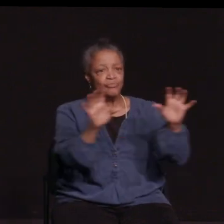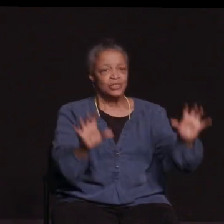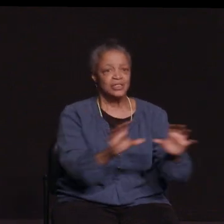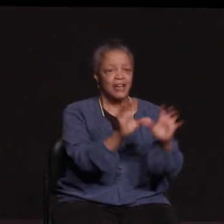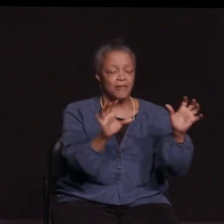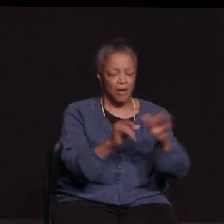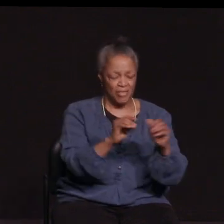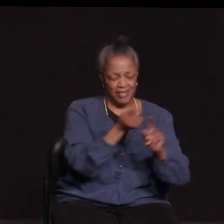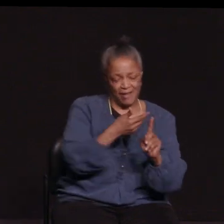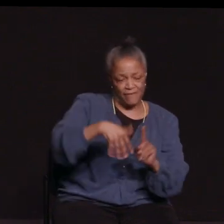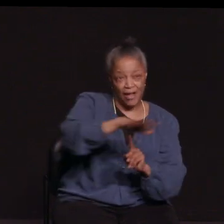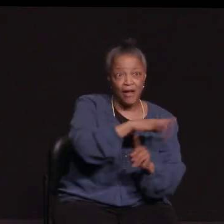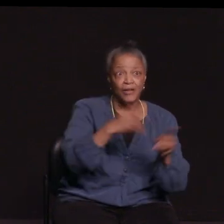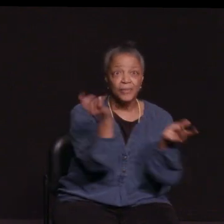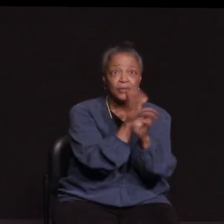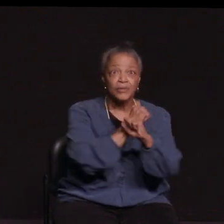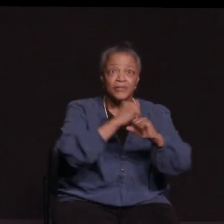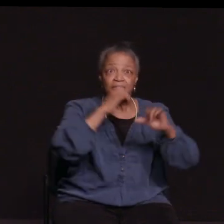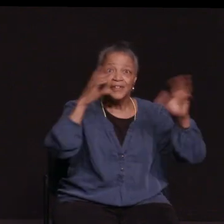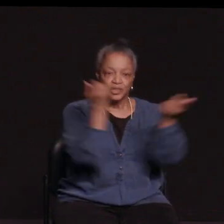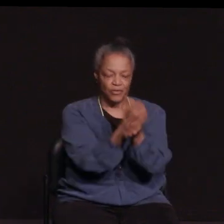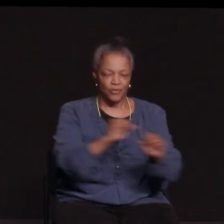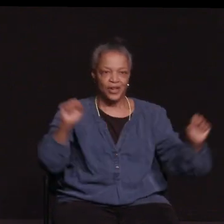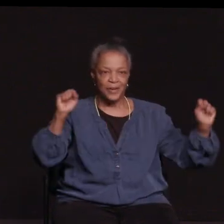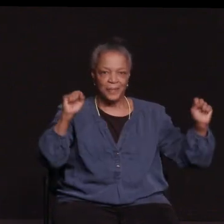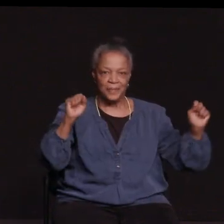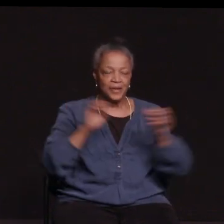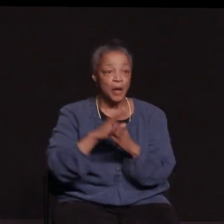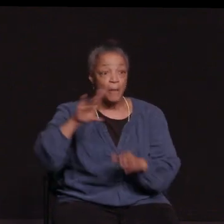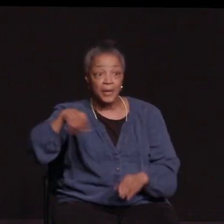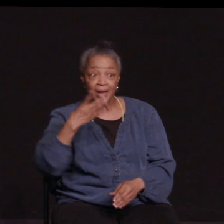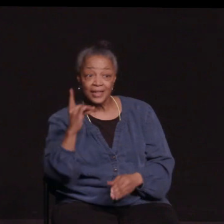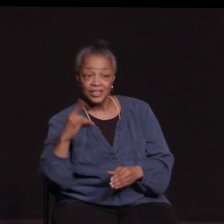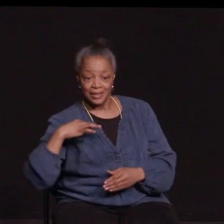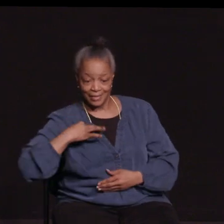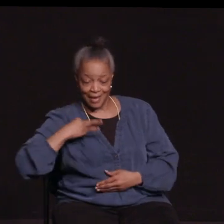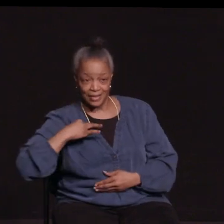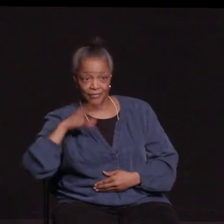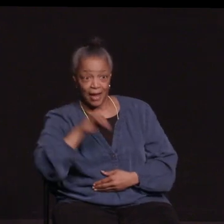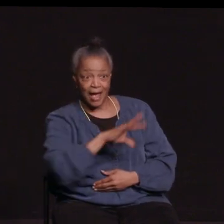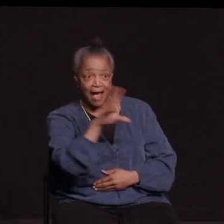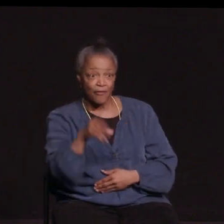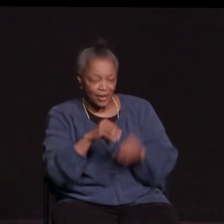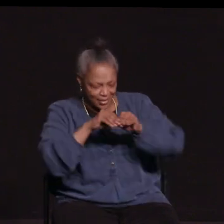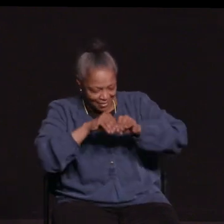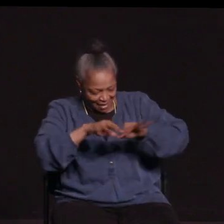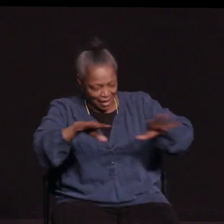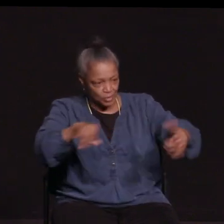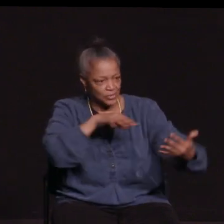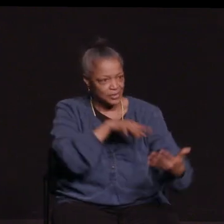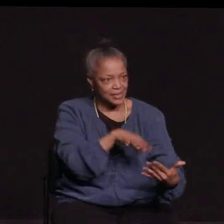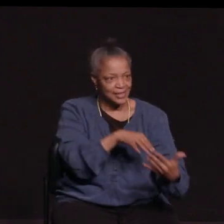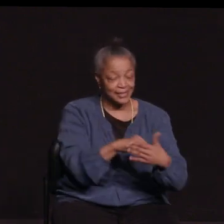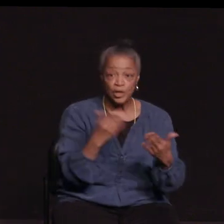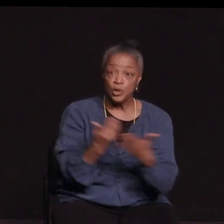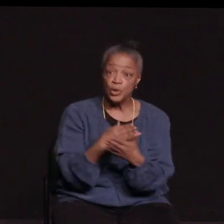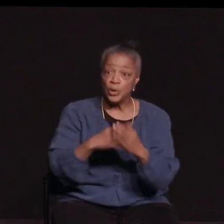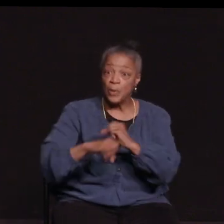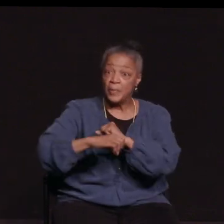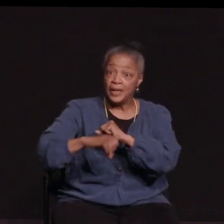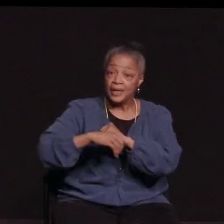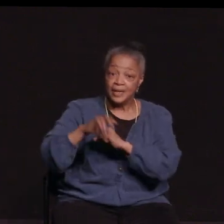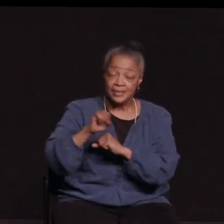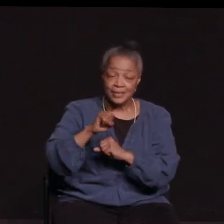environment to envision freedom. Rashad is a doctoral candidate in African Diaspora Studies and New Media Studies here at